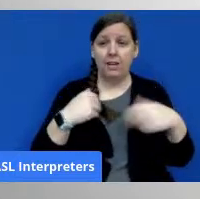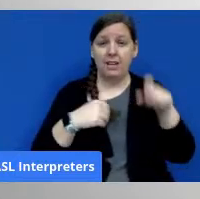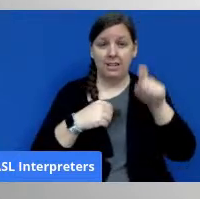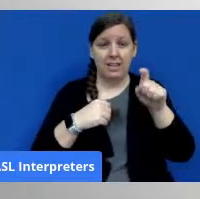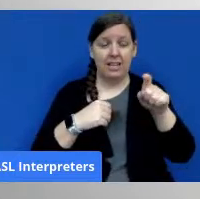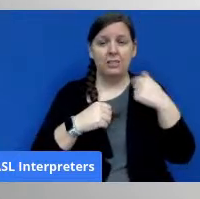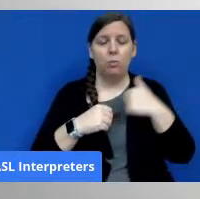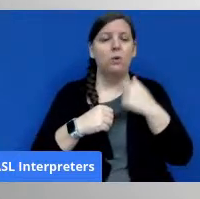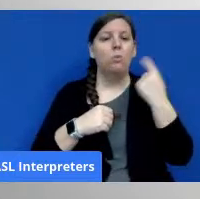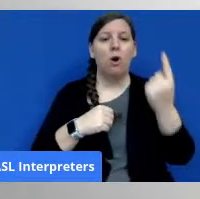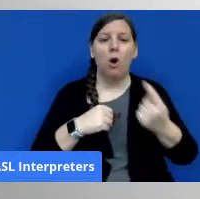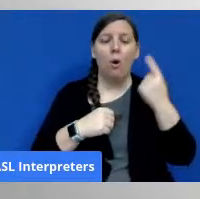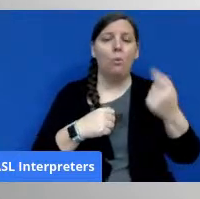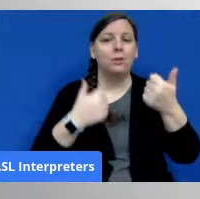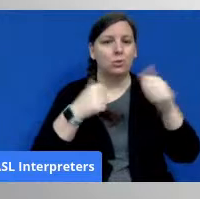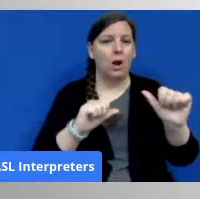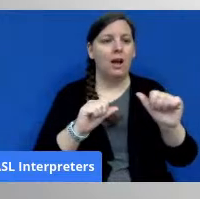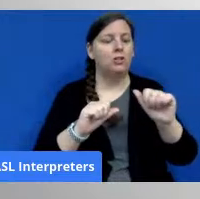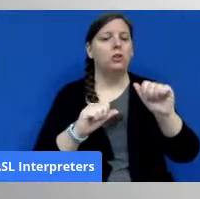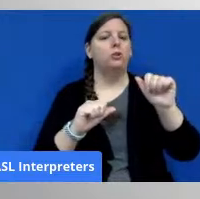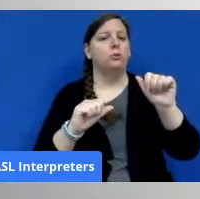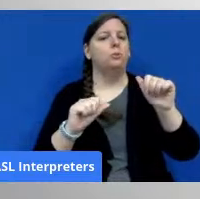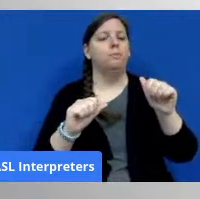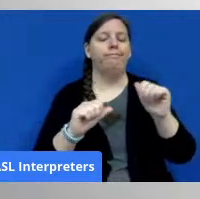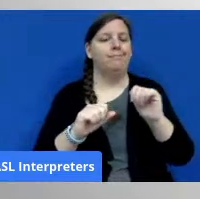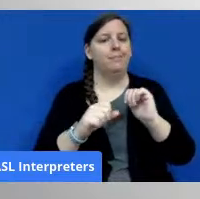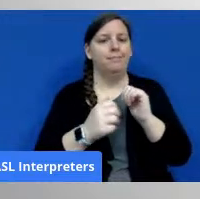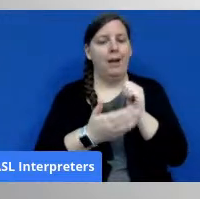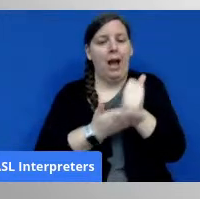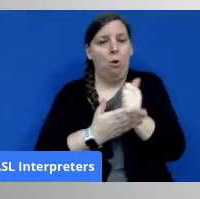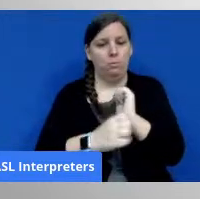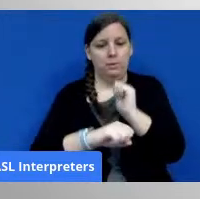those introductions or partnerships.